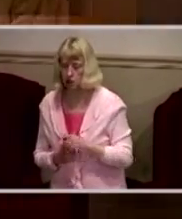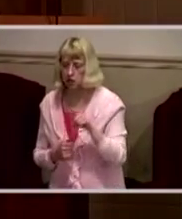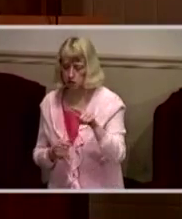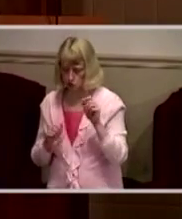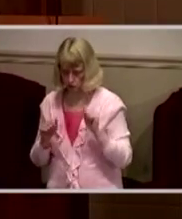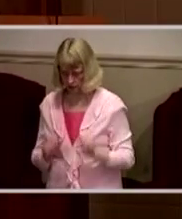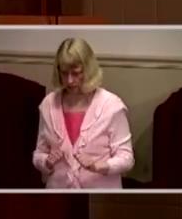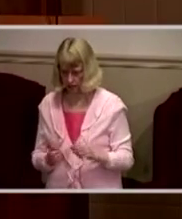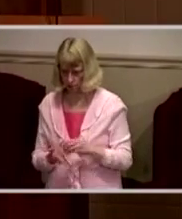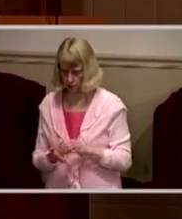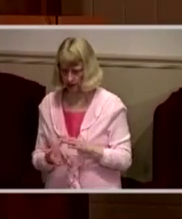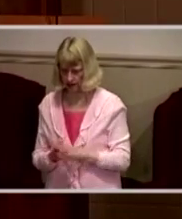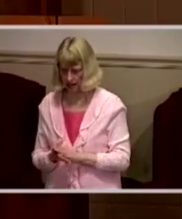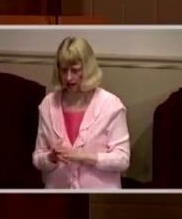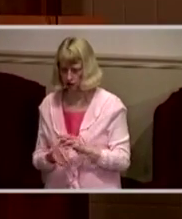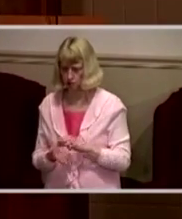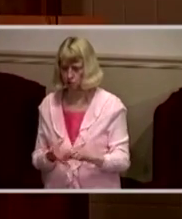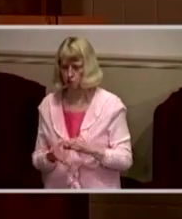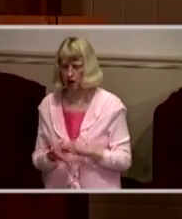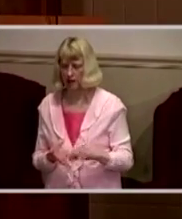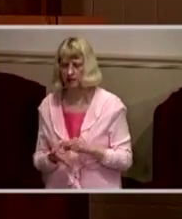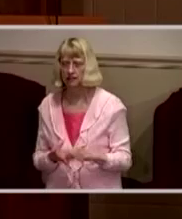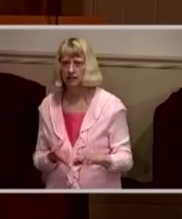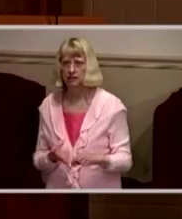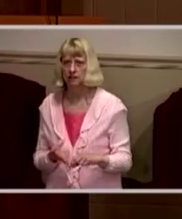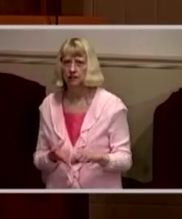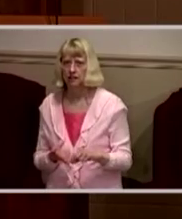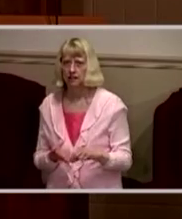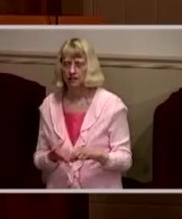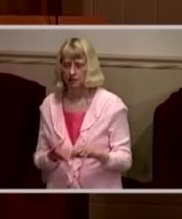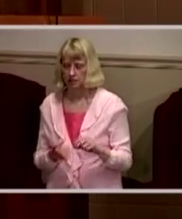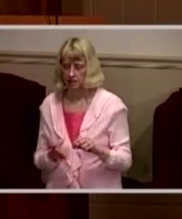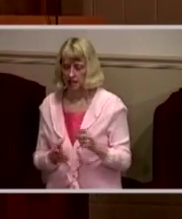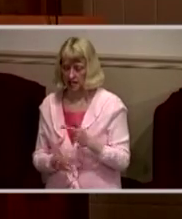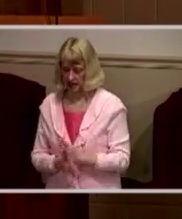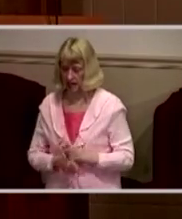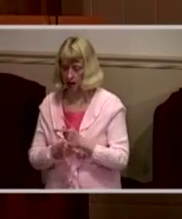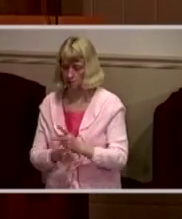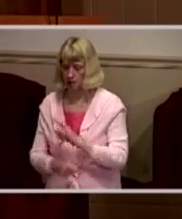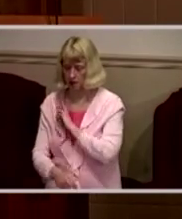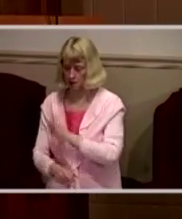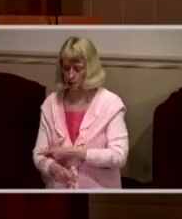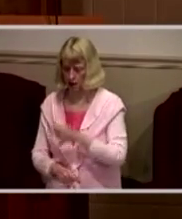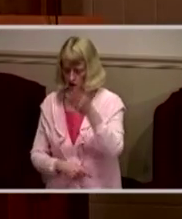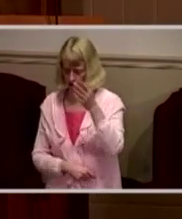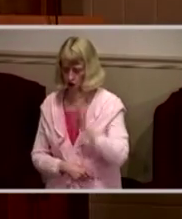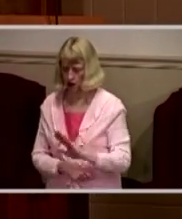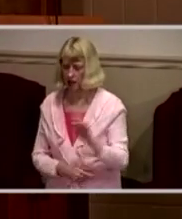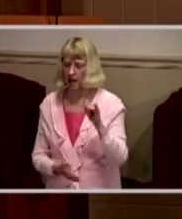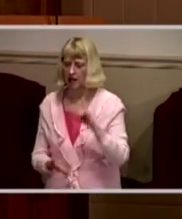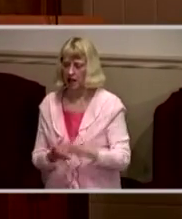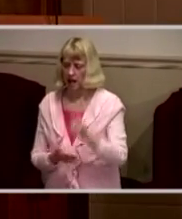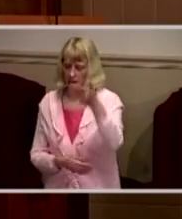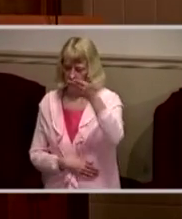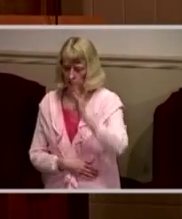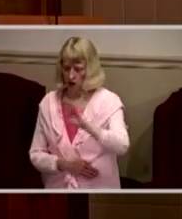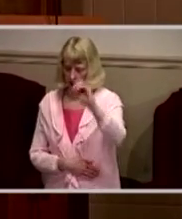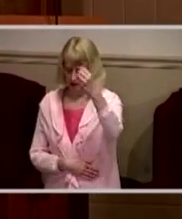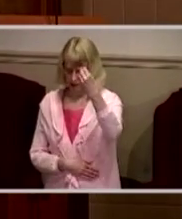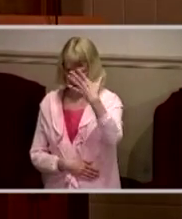write there in your Bibles, if you want, in the margin, that when he says, who are kept by the power of God, that's God's